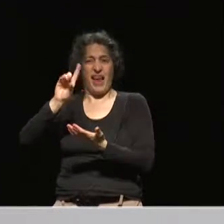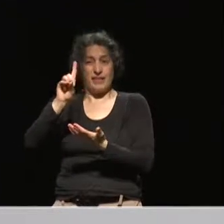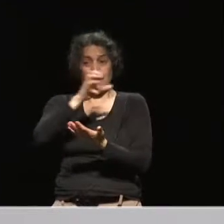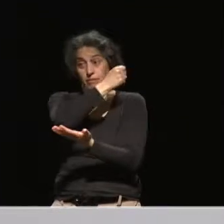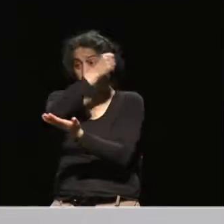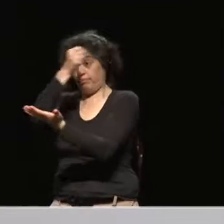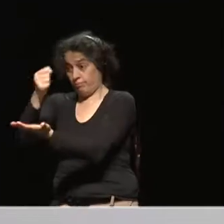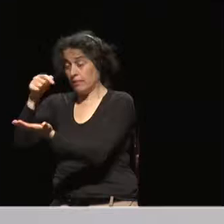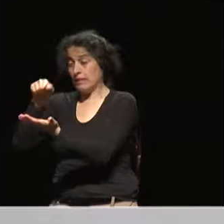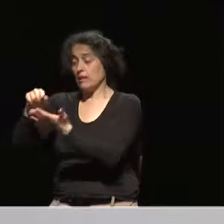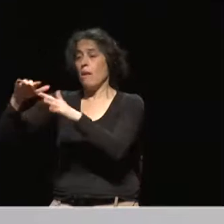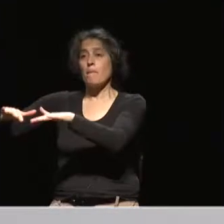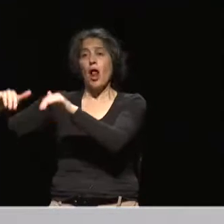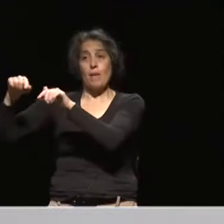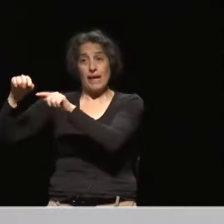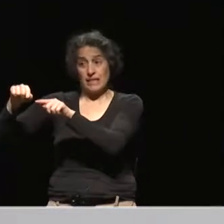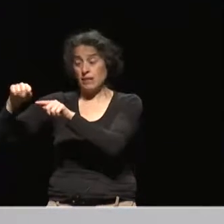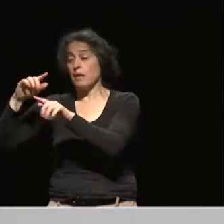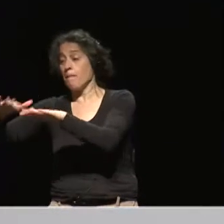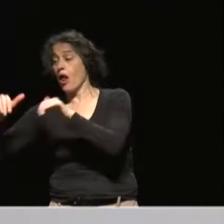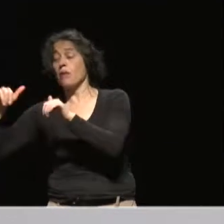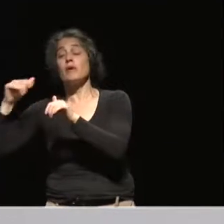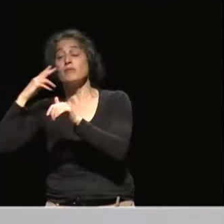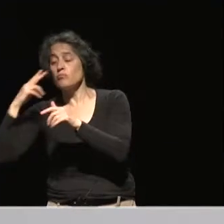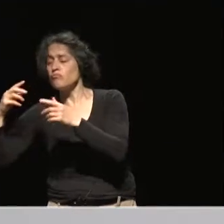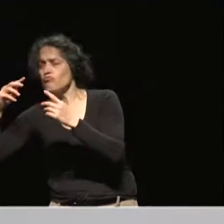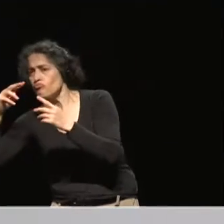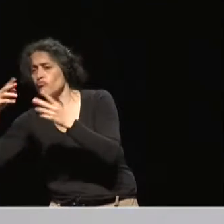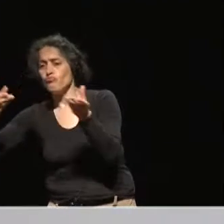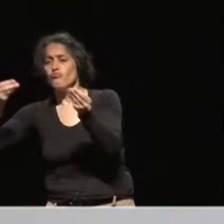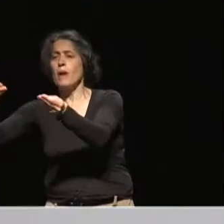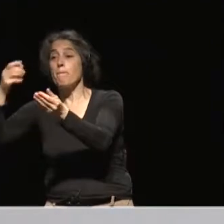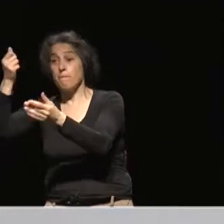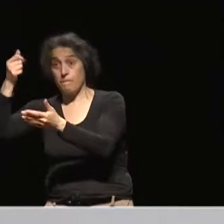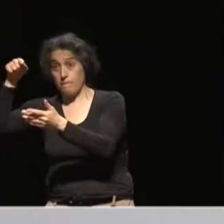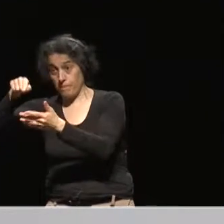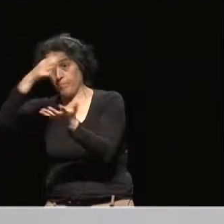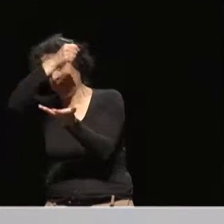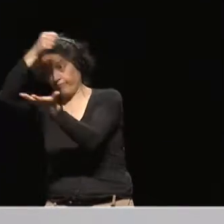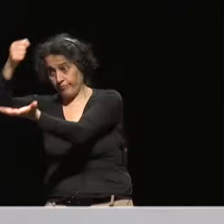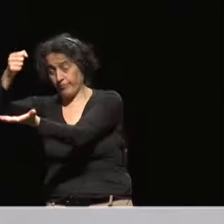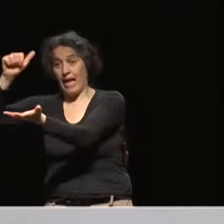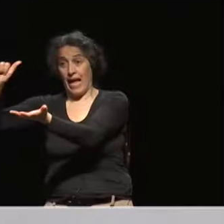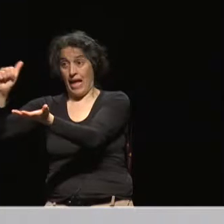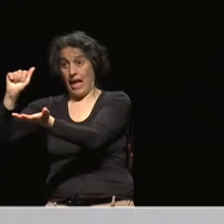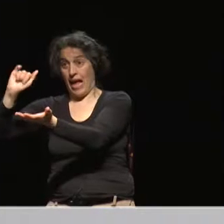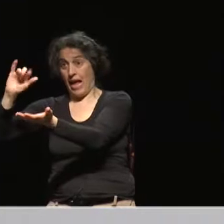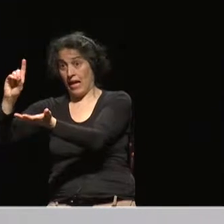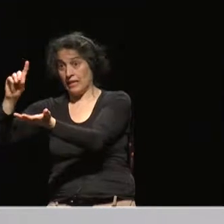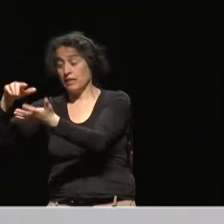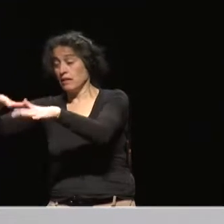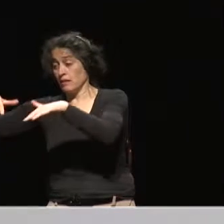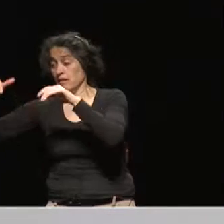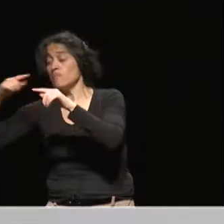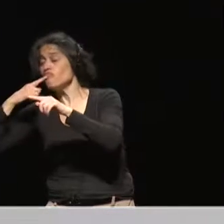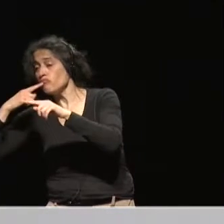parliaments. And obviously they take up their prerogatives then, but if it's controlled by parliaments